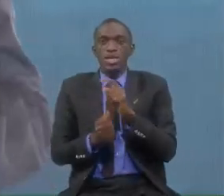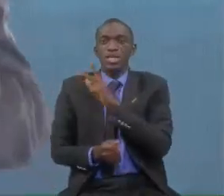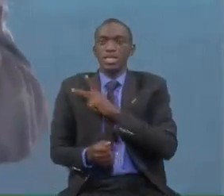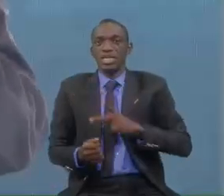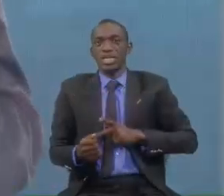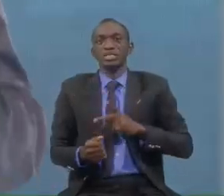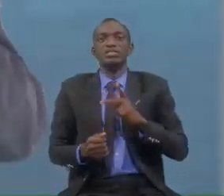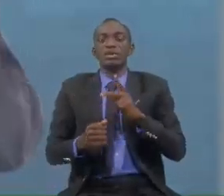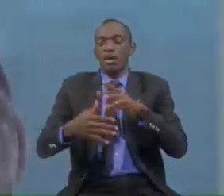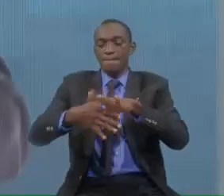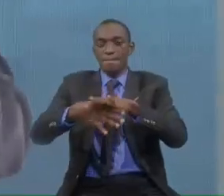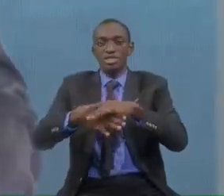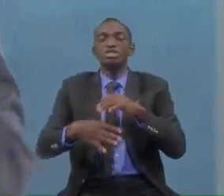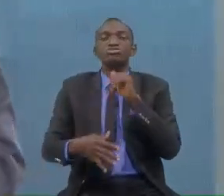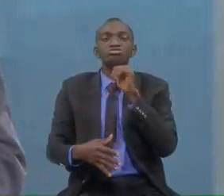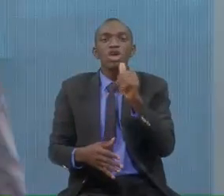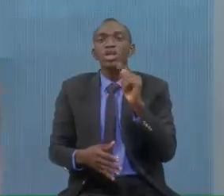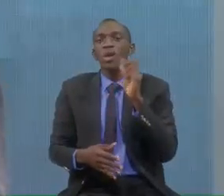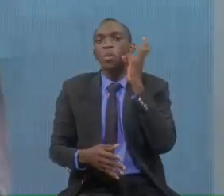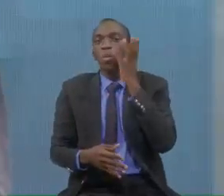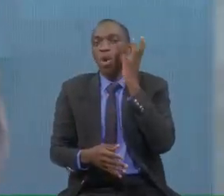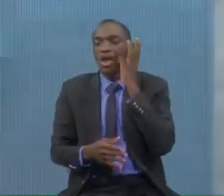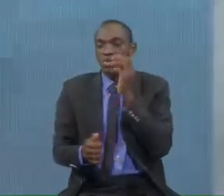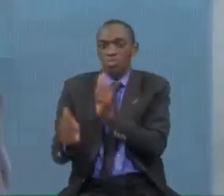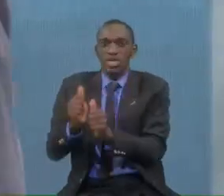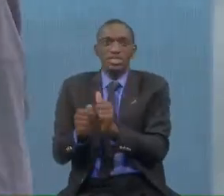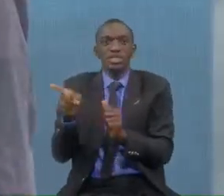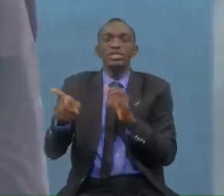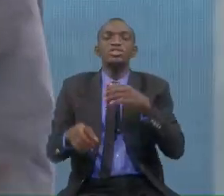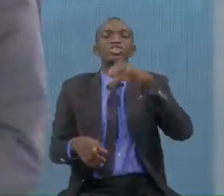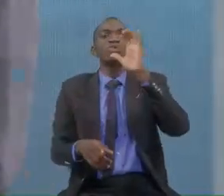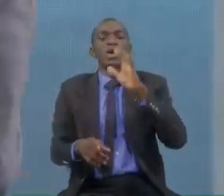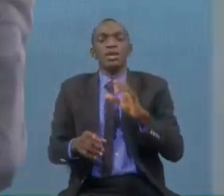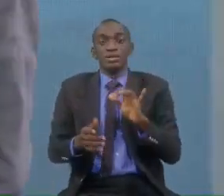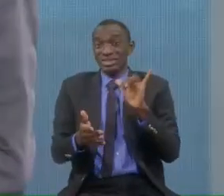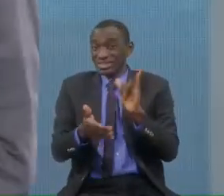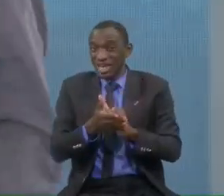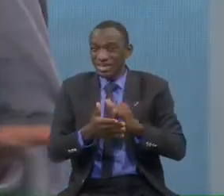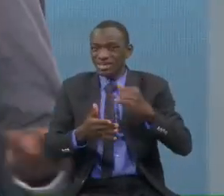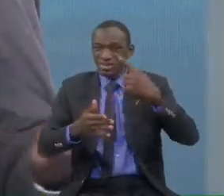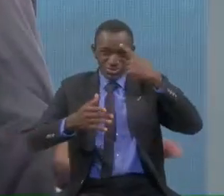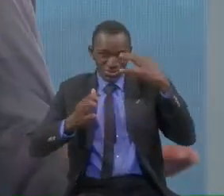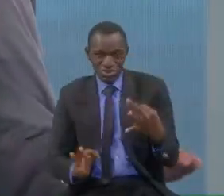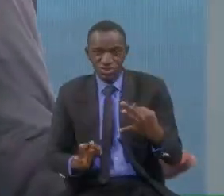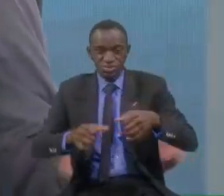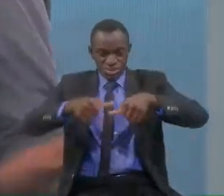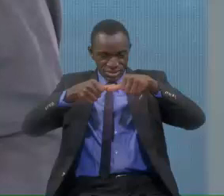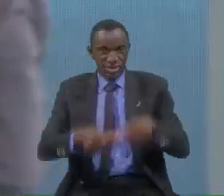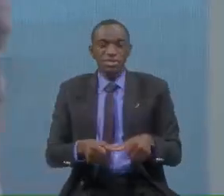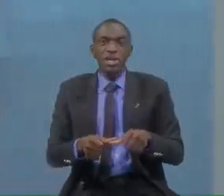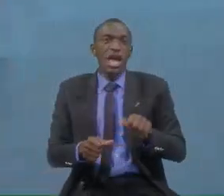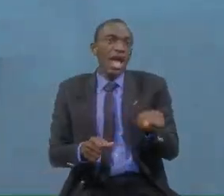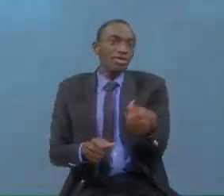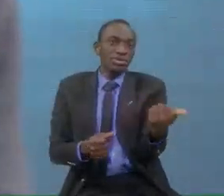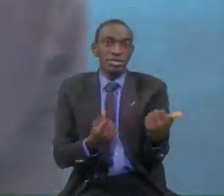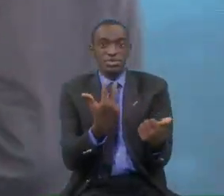And so that purpose remained. Shadrach, Meshach, and Abednego, how could they know